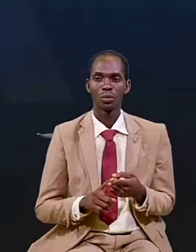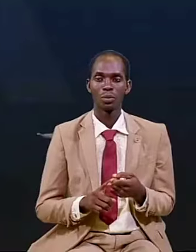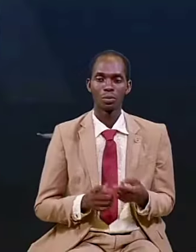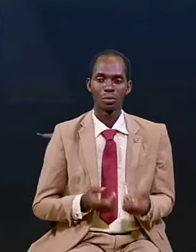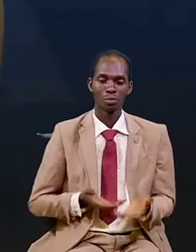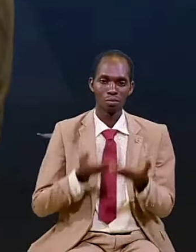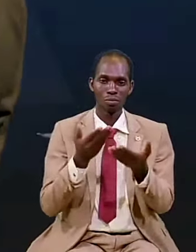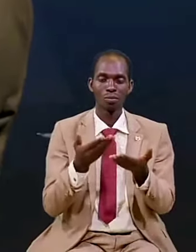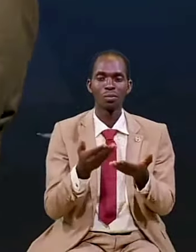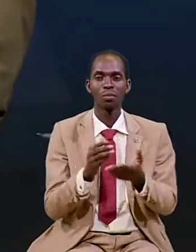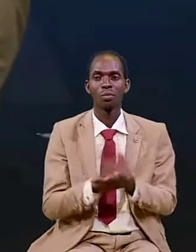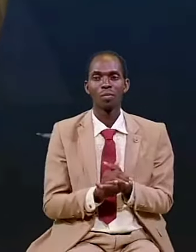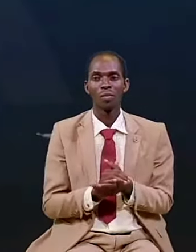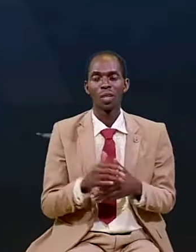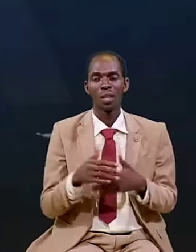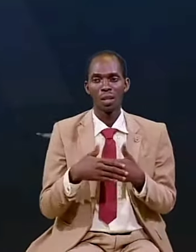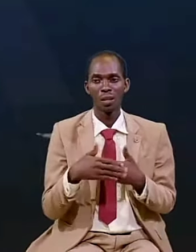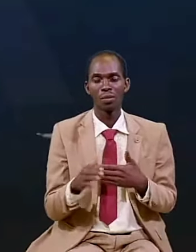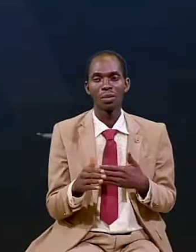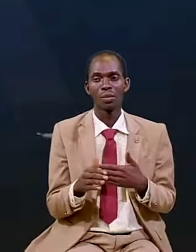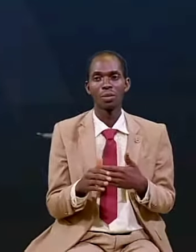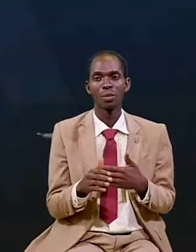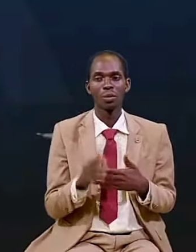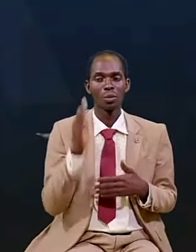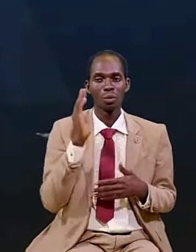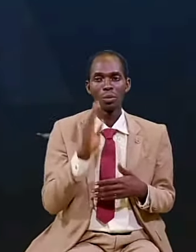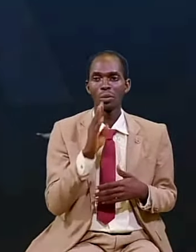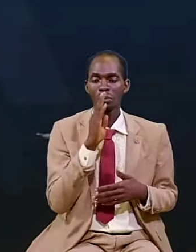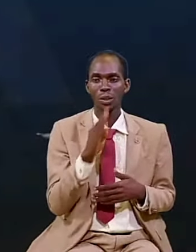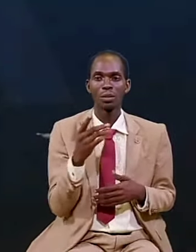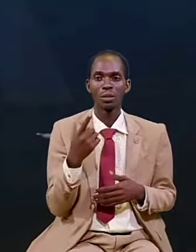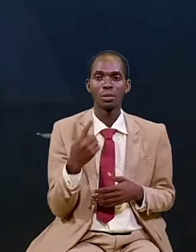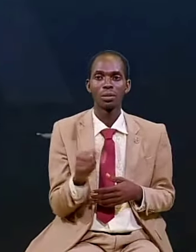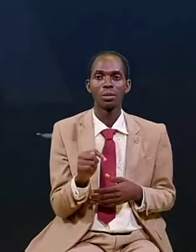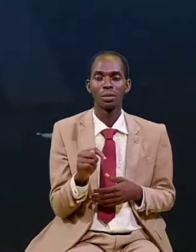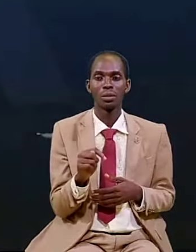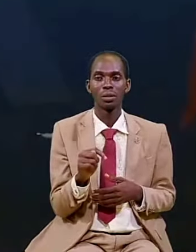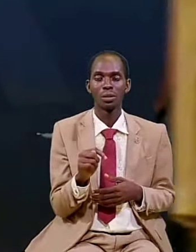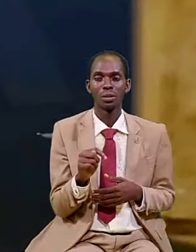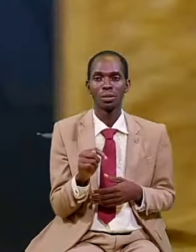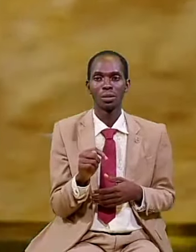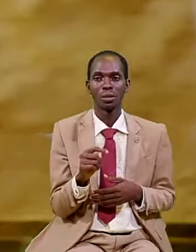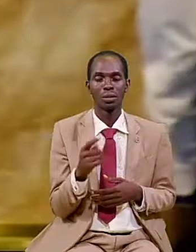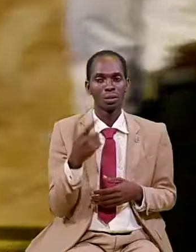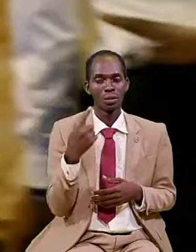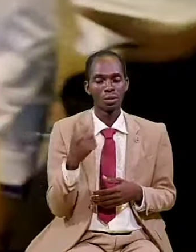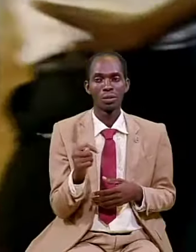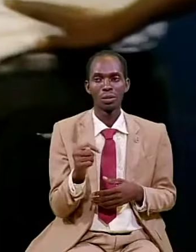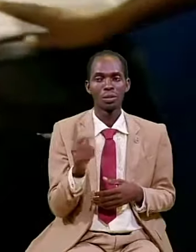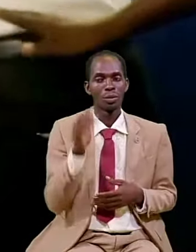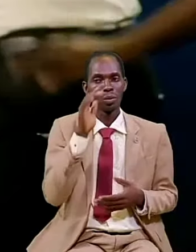him is going to be the turn of Her Excellency